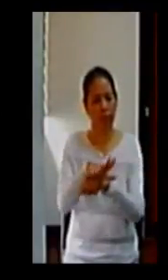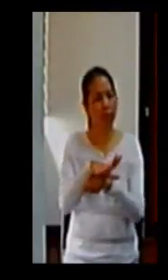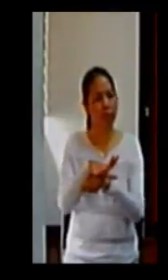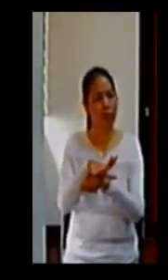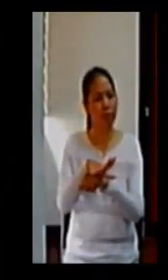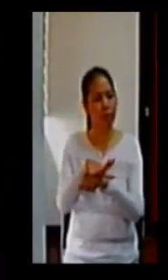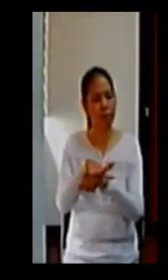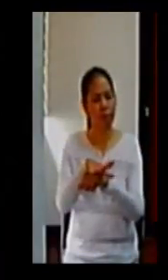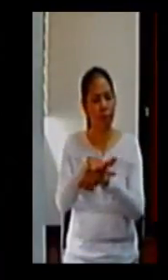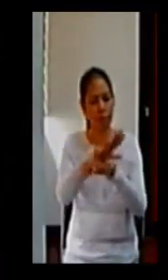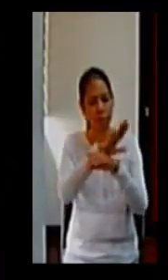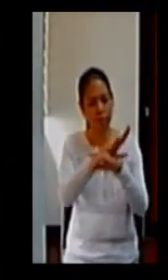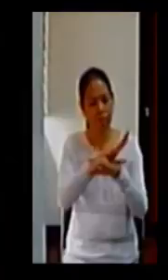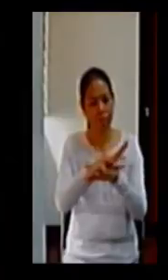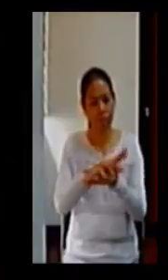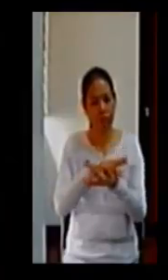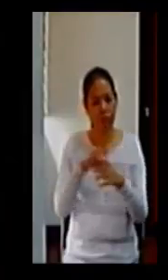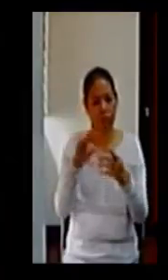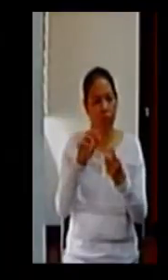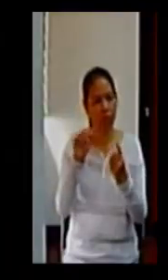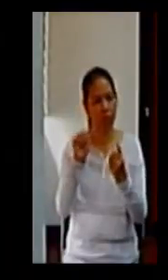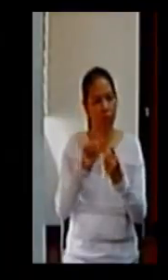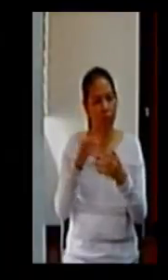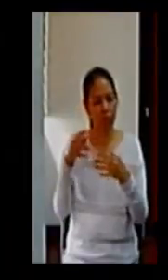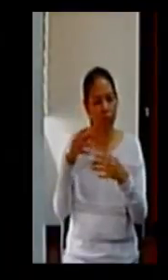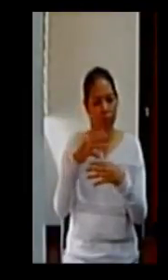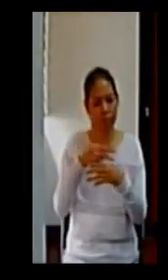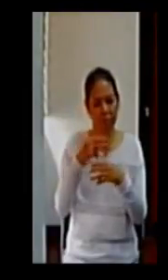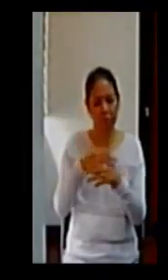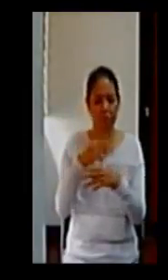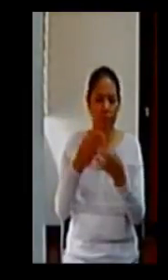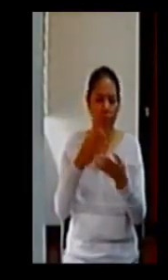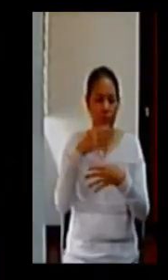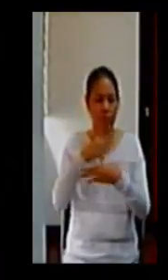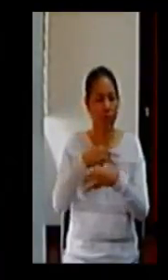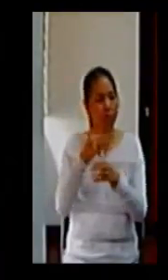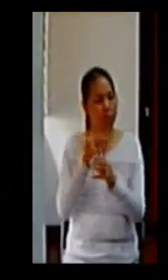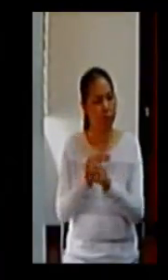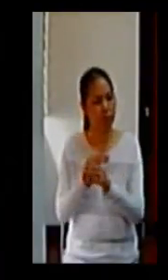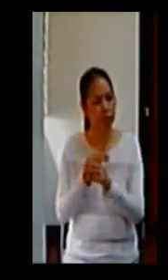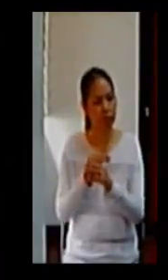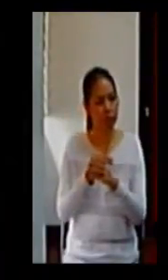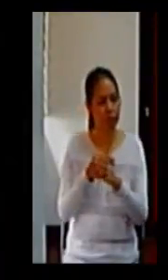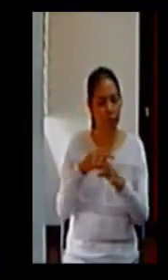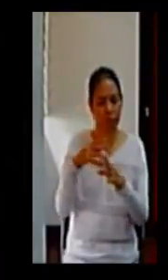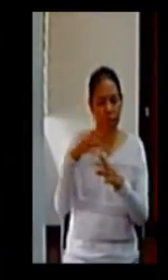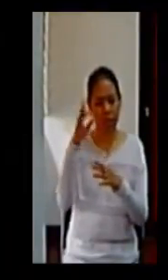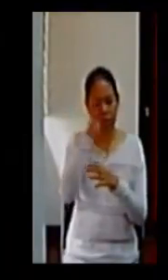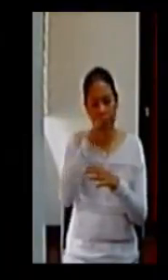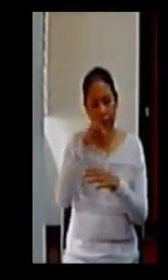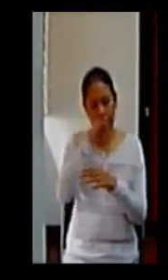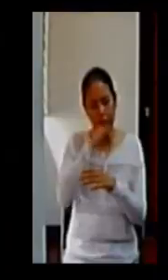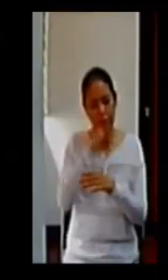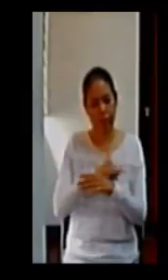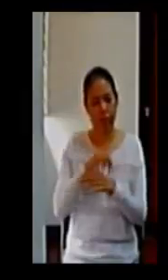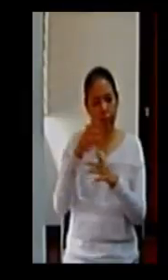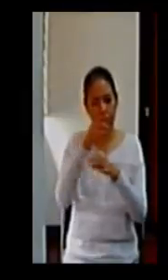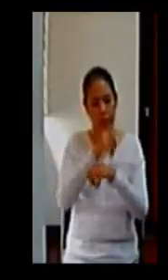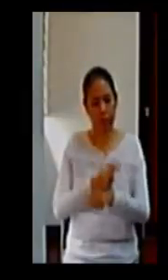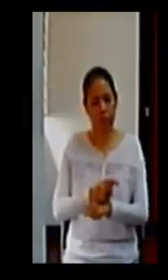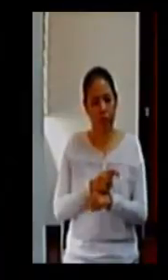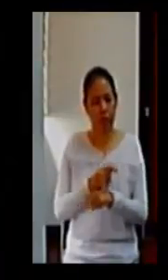Ifugao rice terraces, including the communities depending on them. And before we proceed with the presentation,